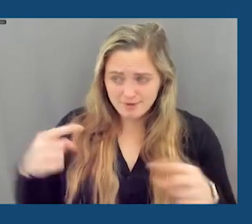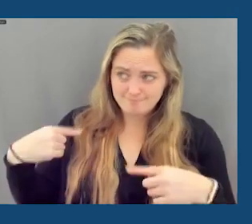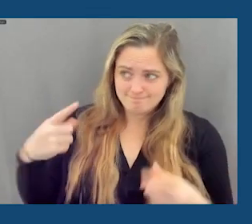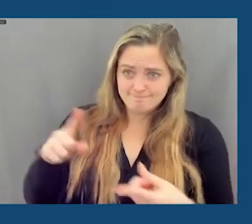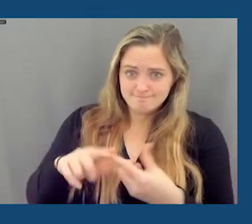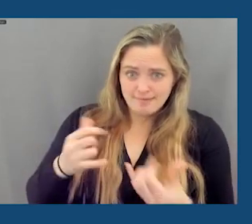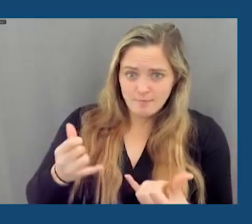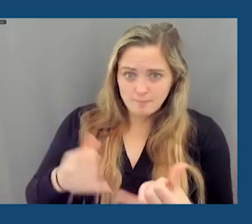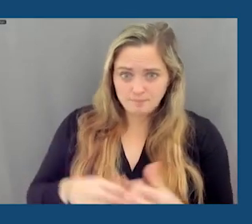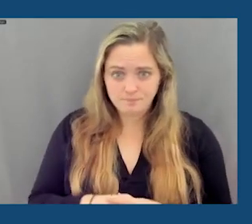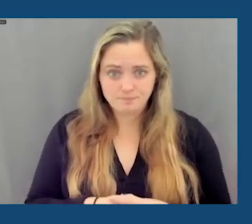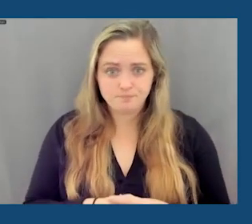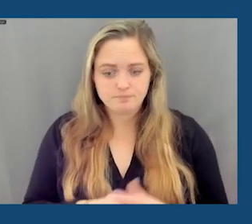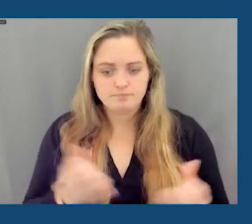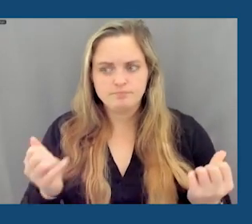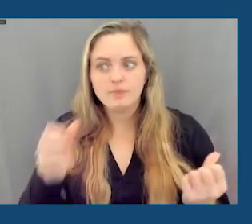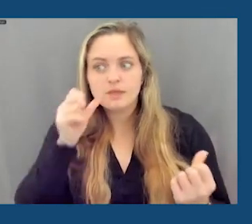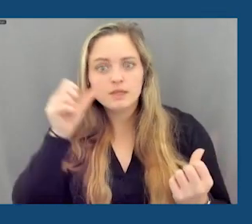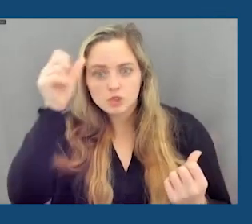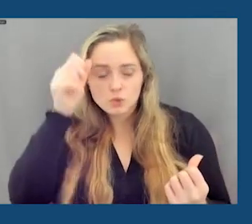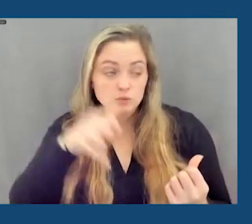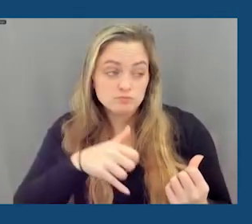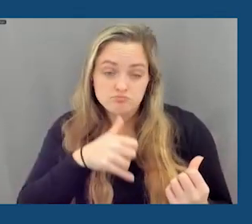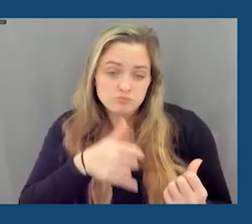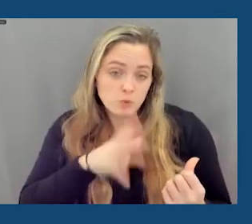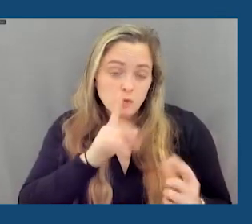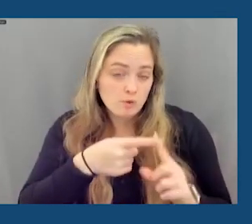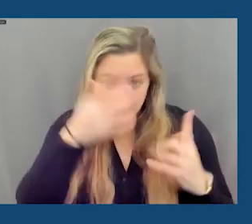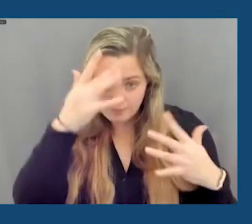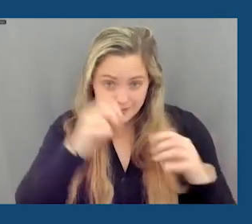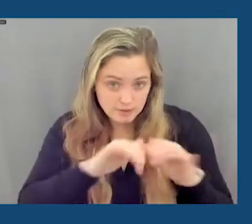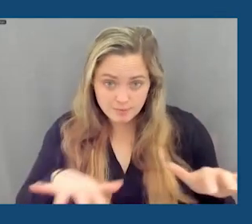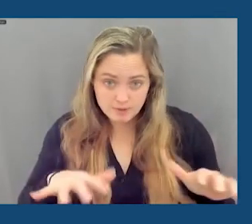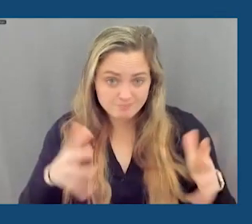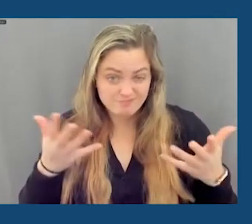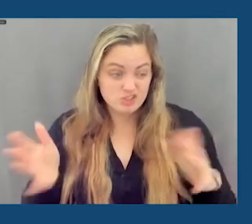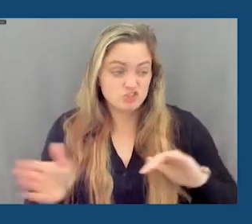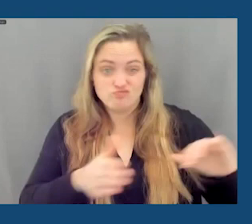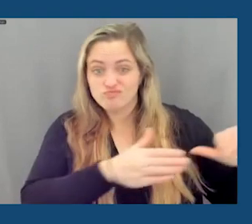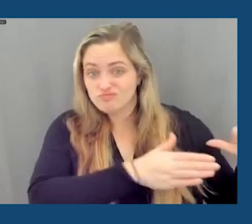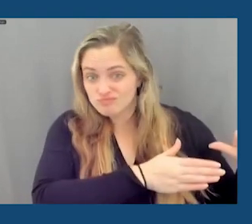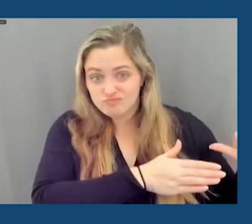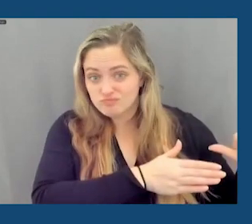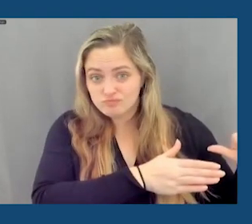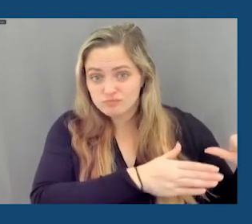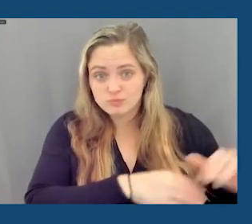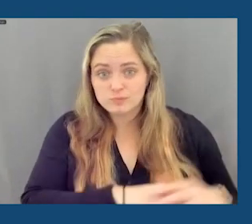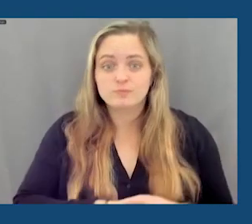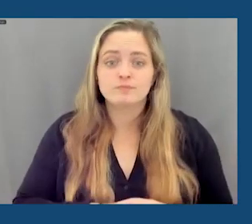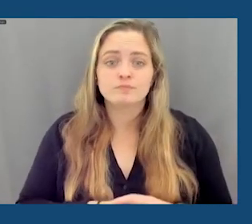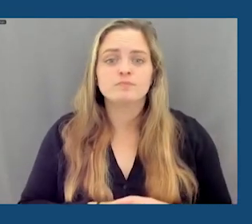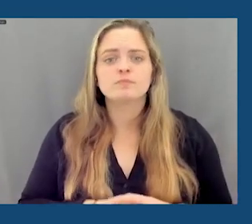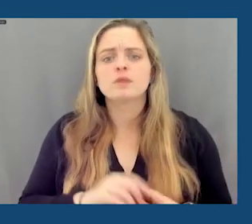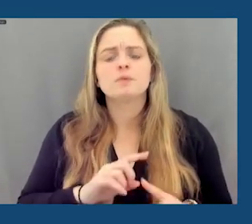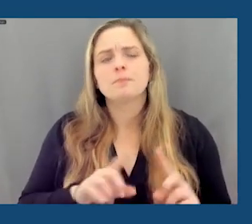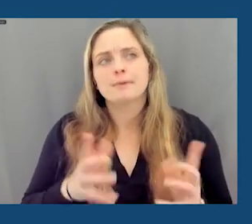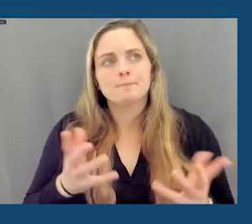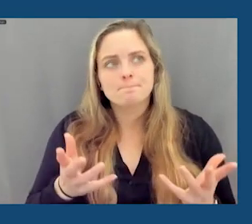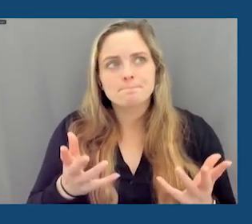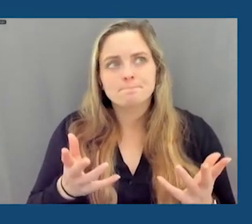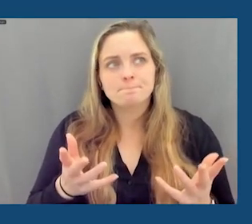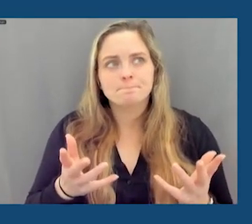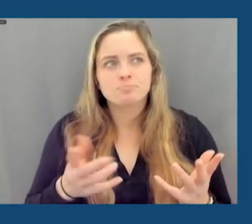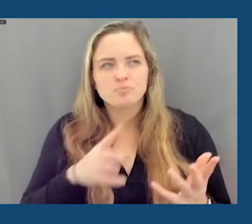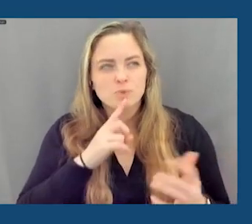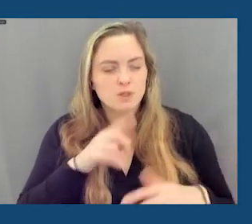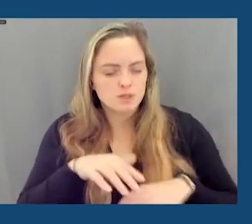that many adults don't talk about the pandemic anymore. I mean, it's in the rearview mirror. People have moved on. But what is underneath the surface